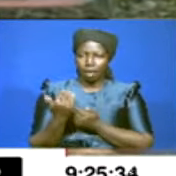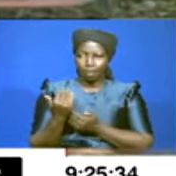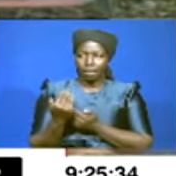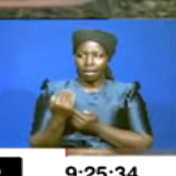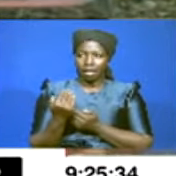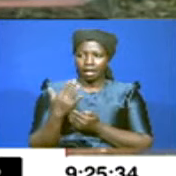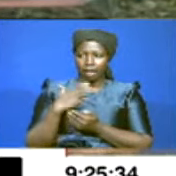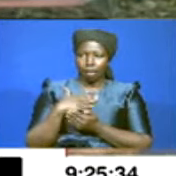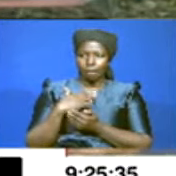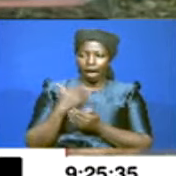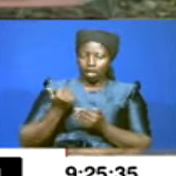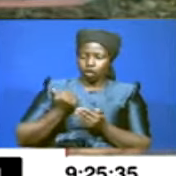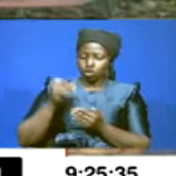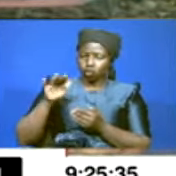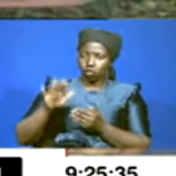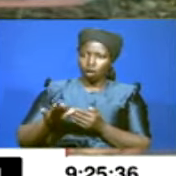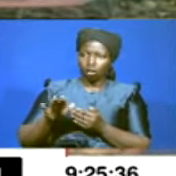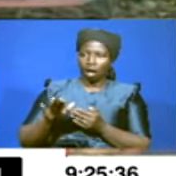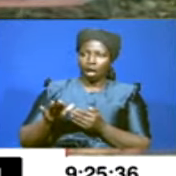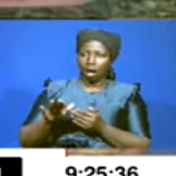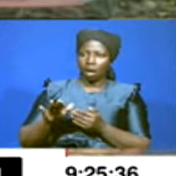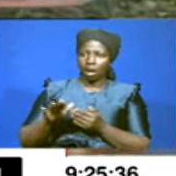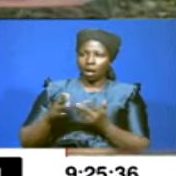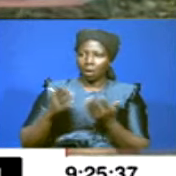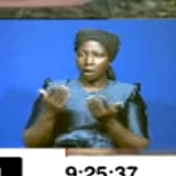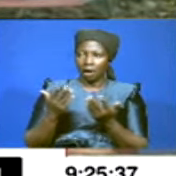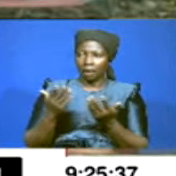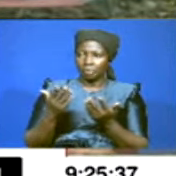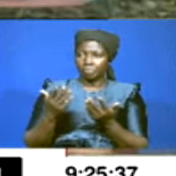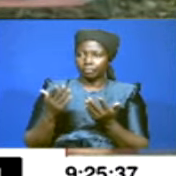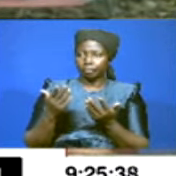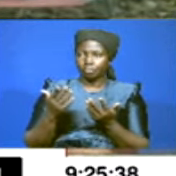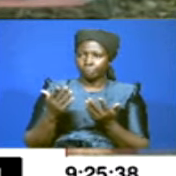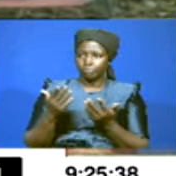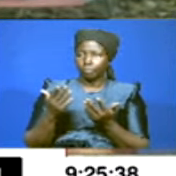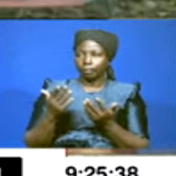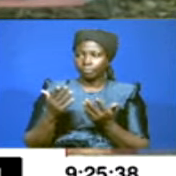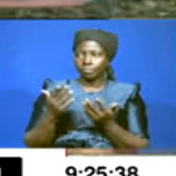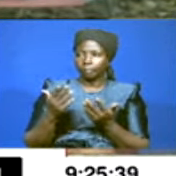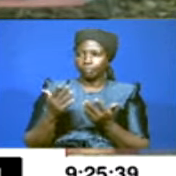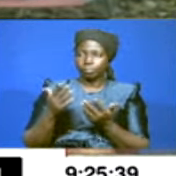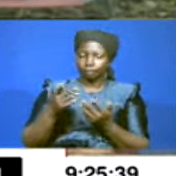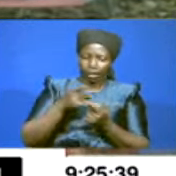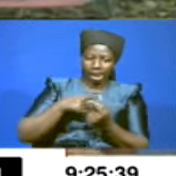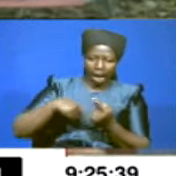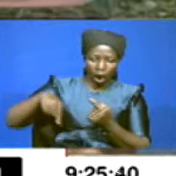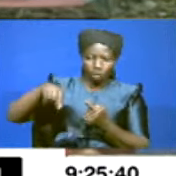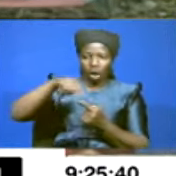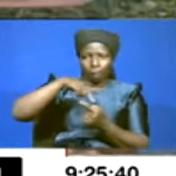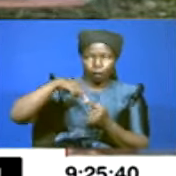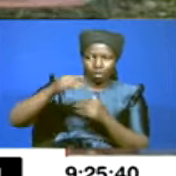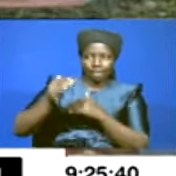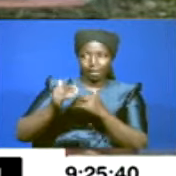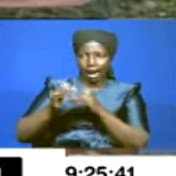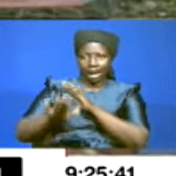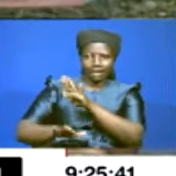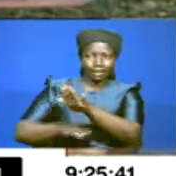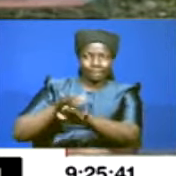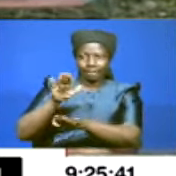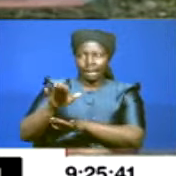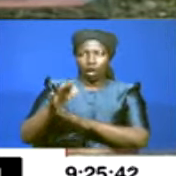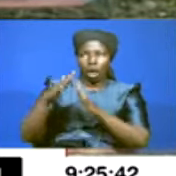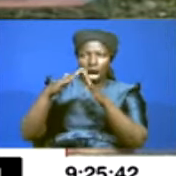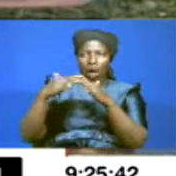daughter, at the roundabout near Nyayo House, where the old